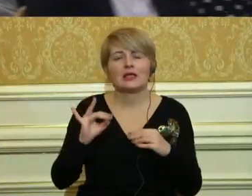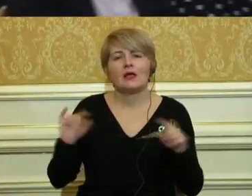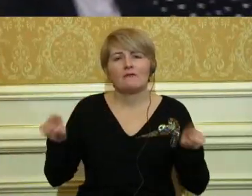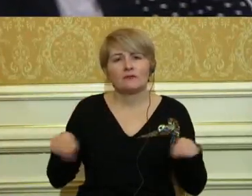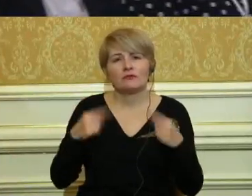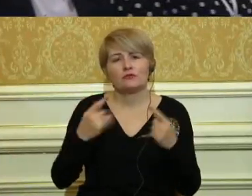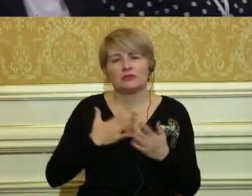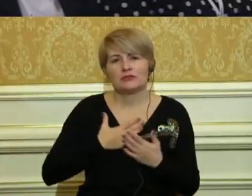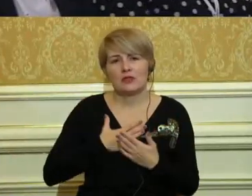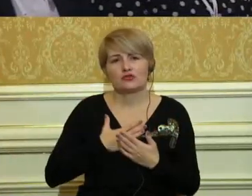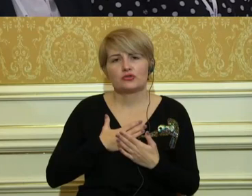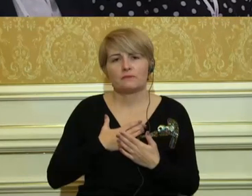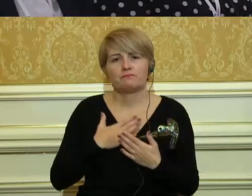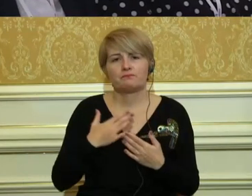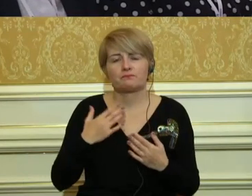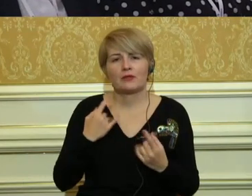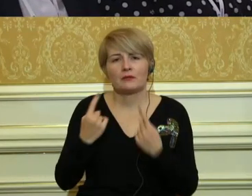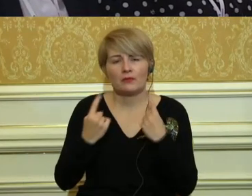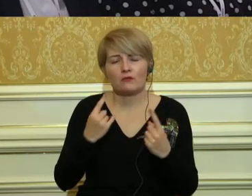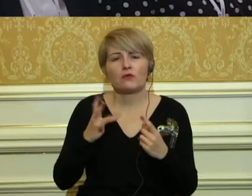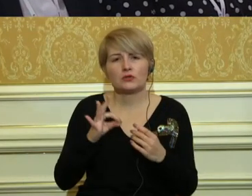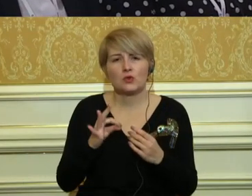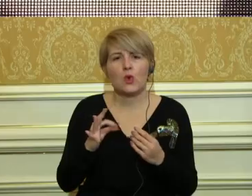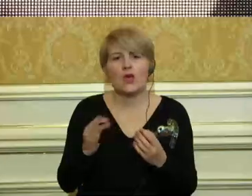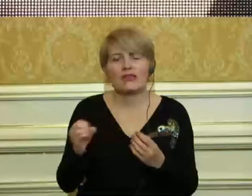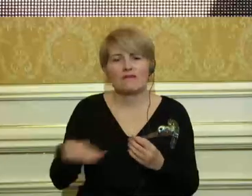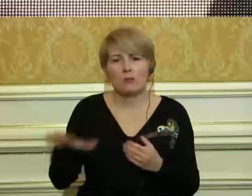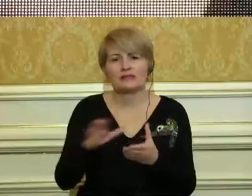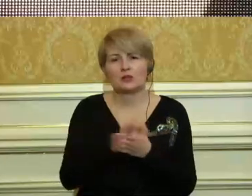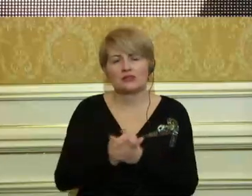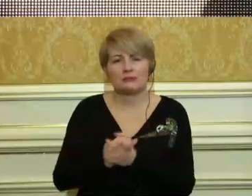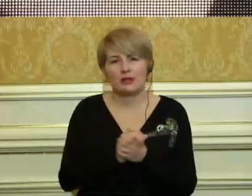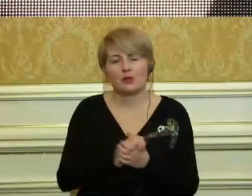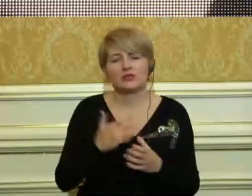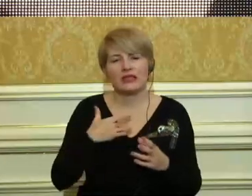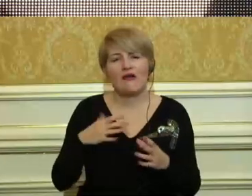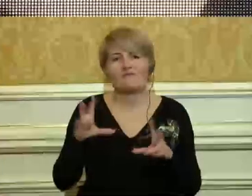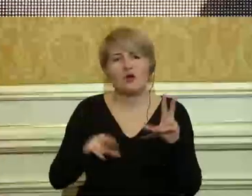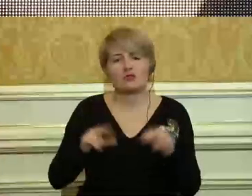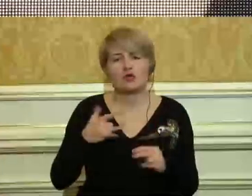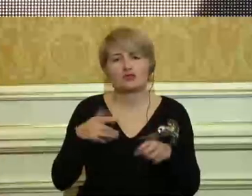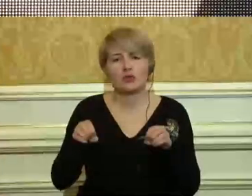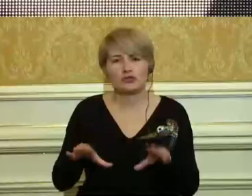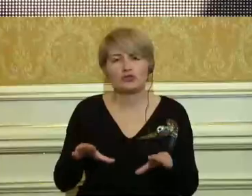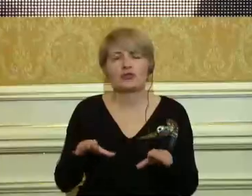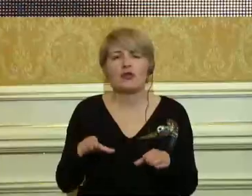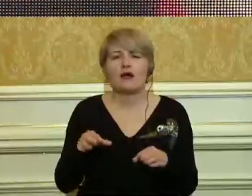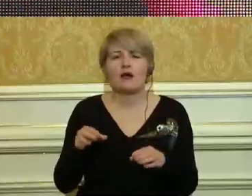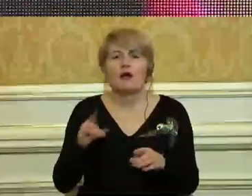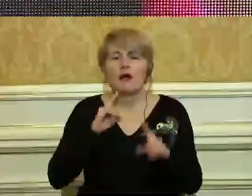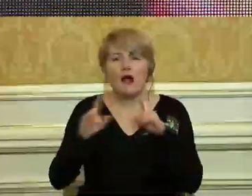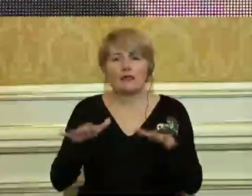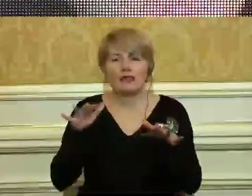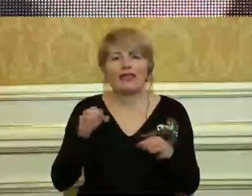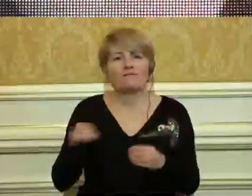the European Union. And I think the UN Security Council Resolution 1325 is crucial. And when we